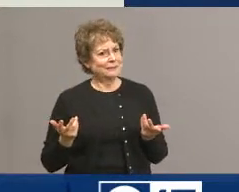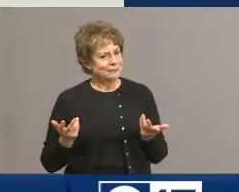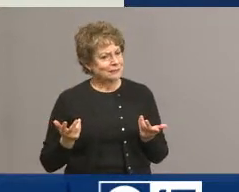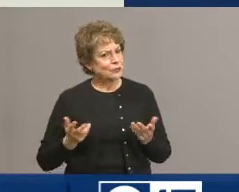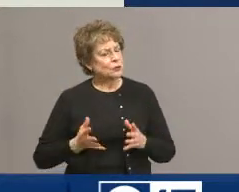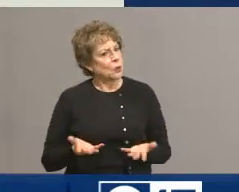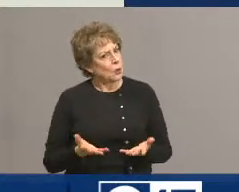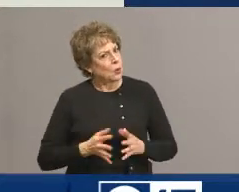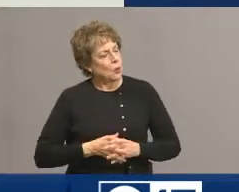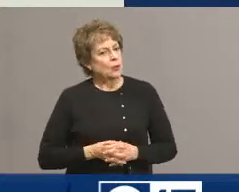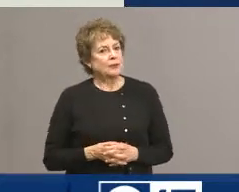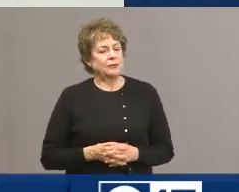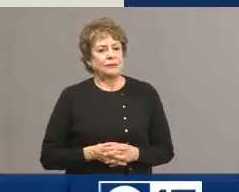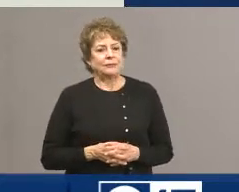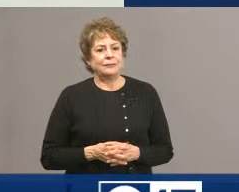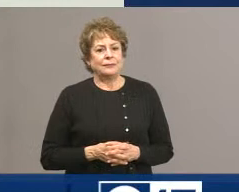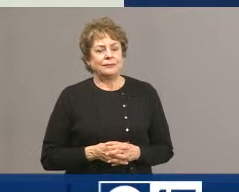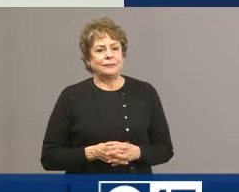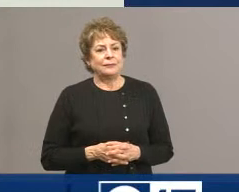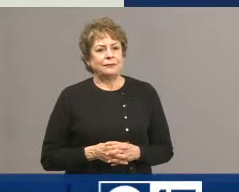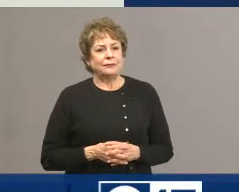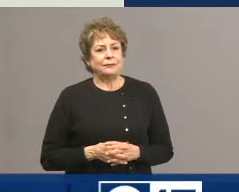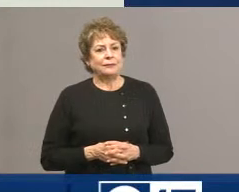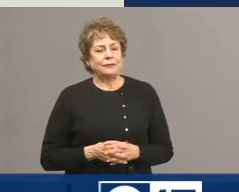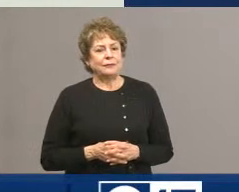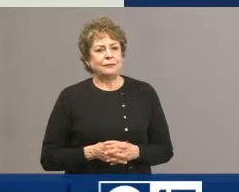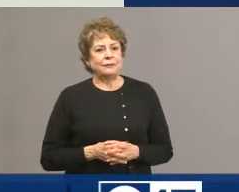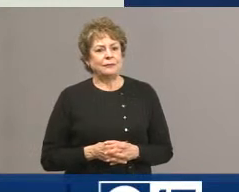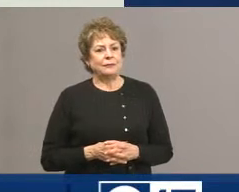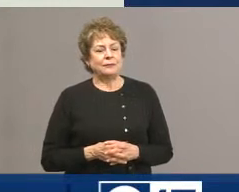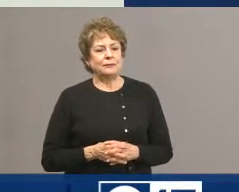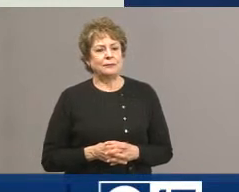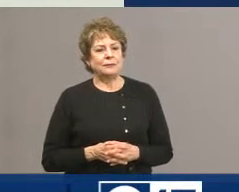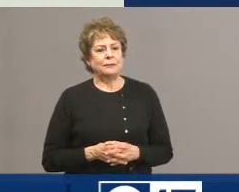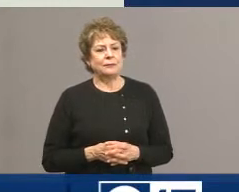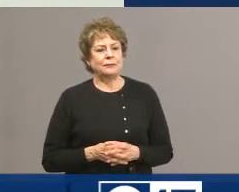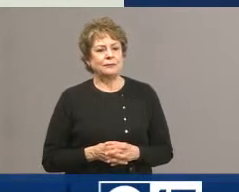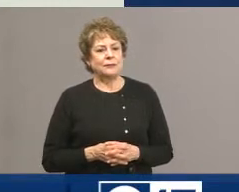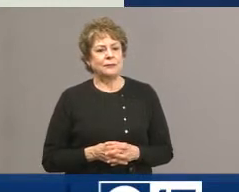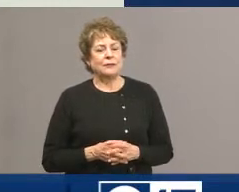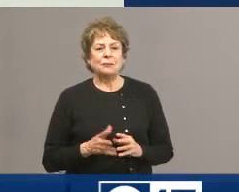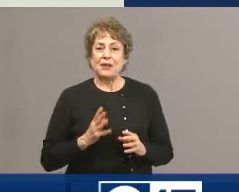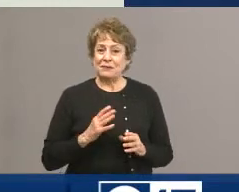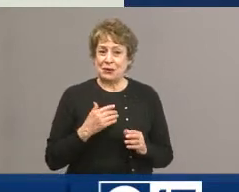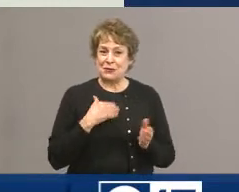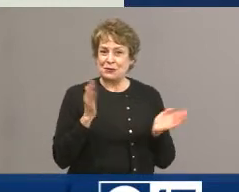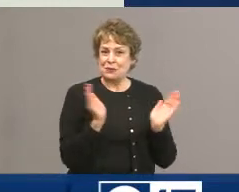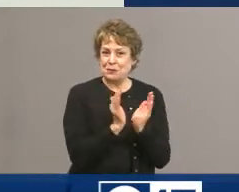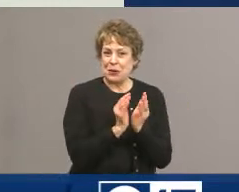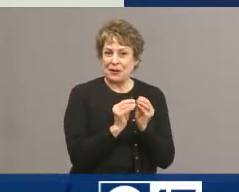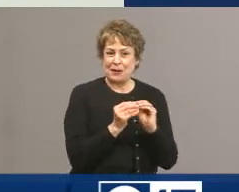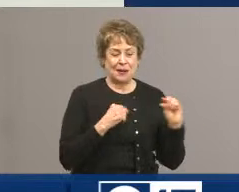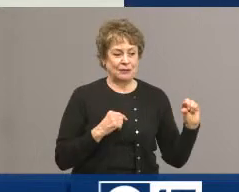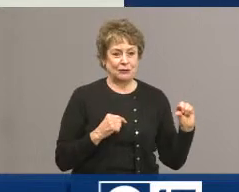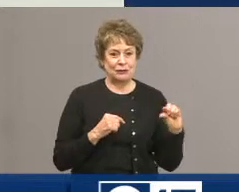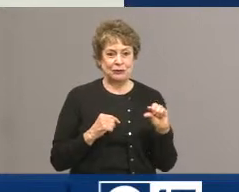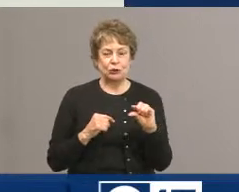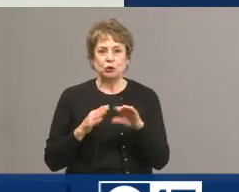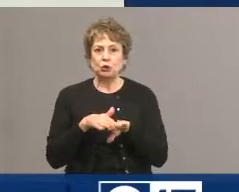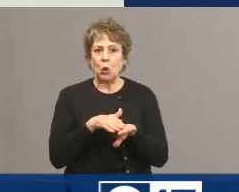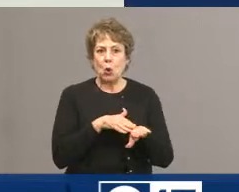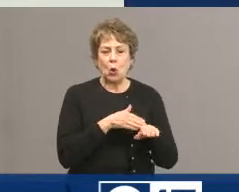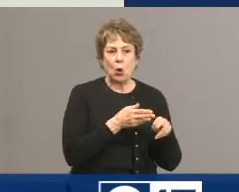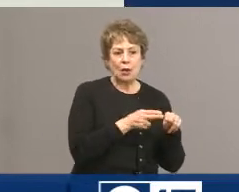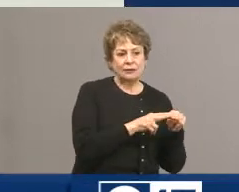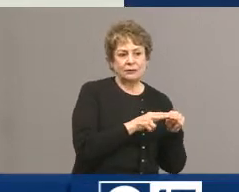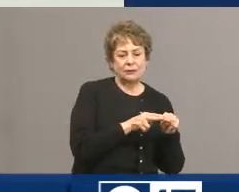really slowing that spread down, slowing the virus down, a 2-week lag, and now we're seeing the increase